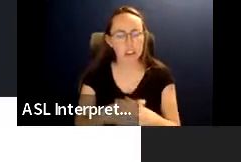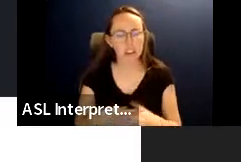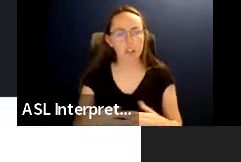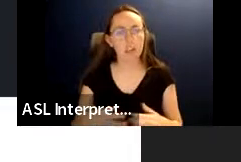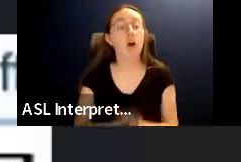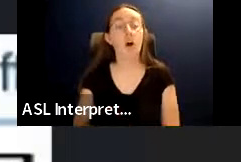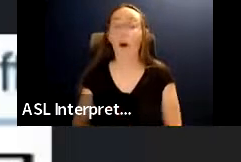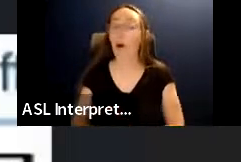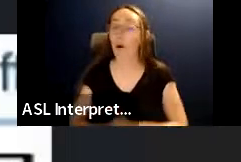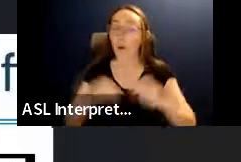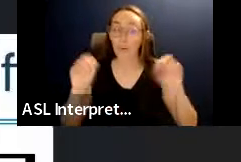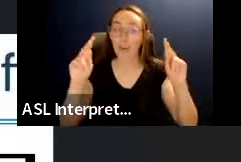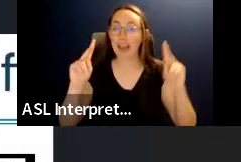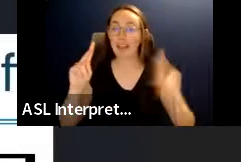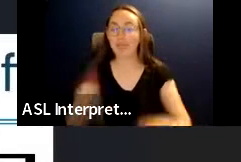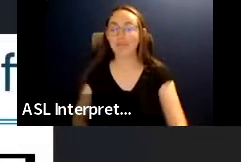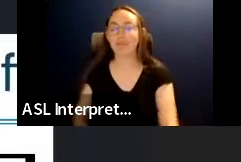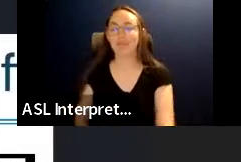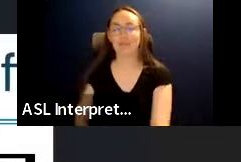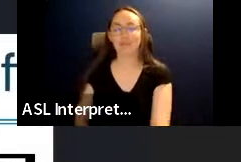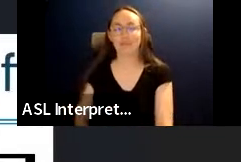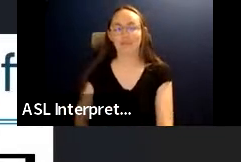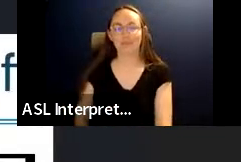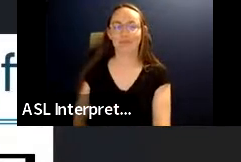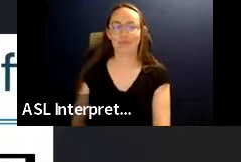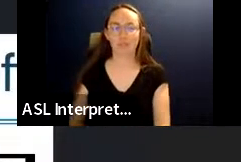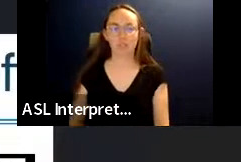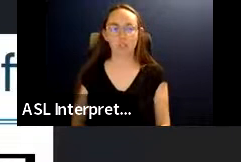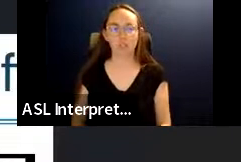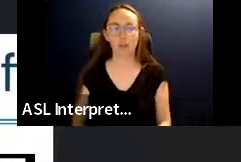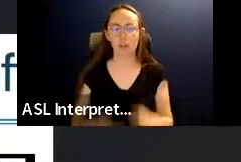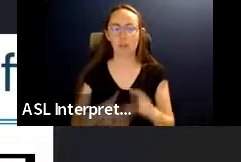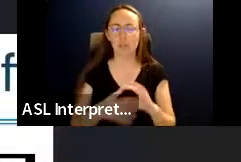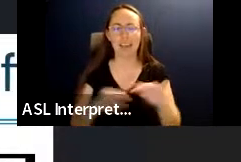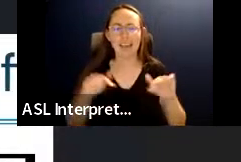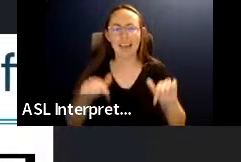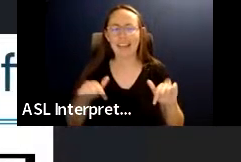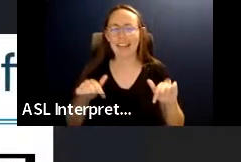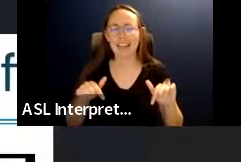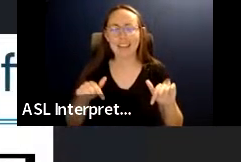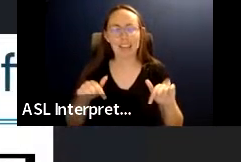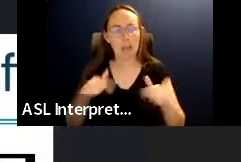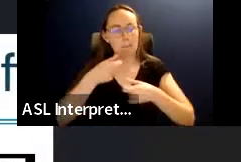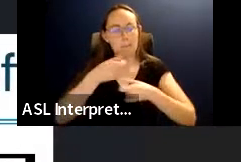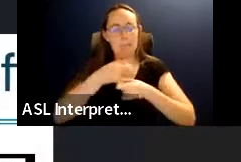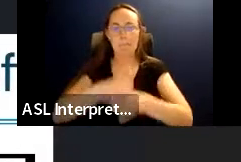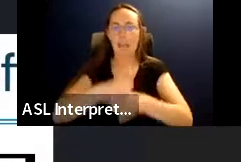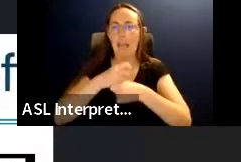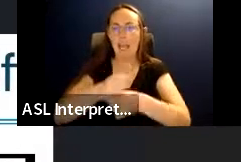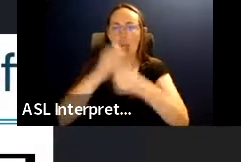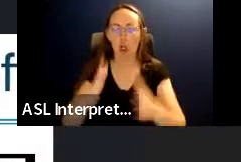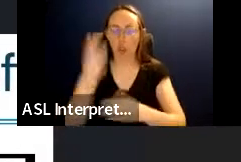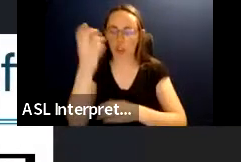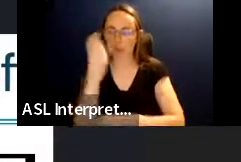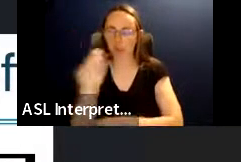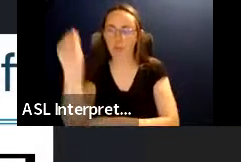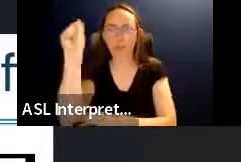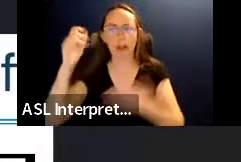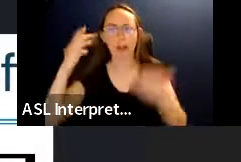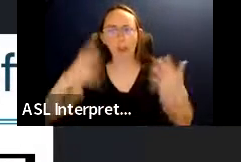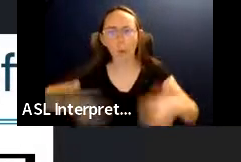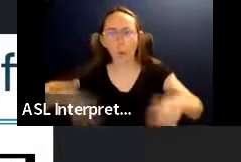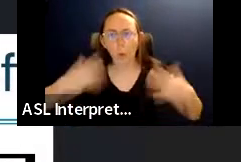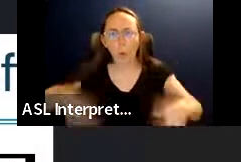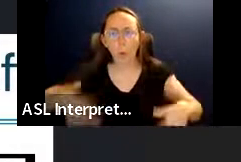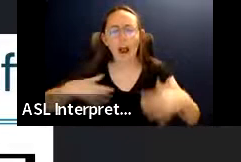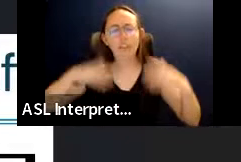All right, so I just wanted to say this whole makers movement, there are thousands of people out there that are